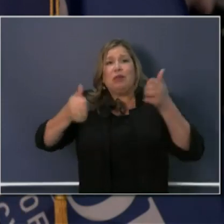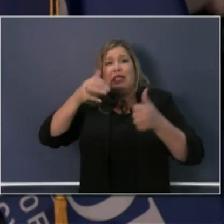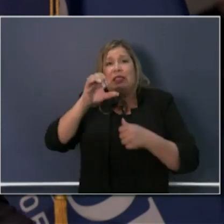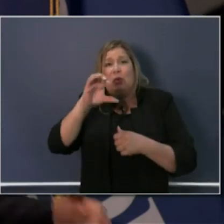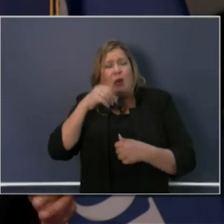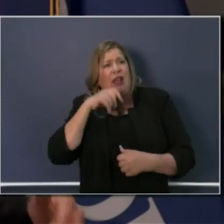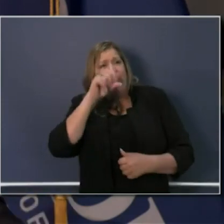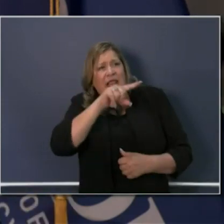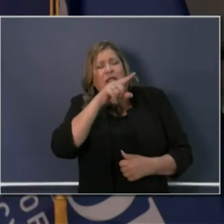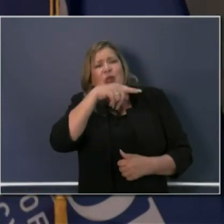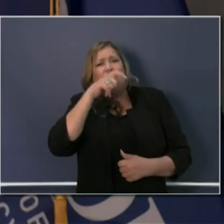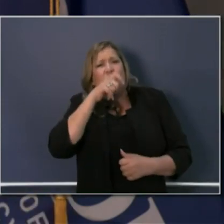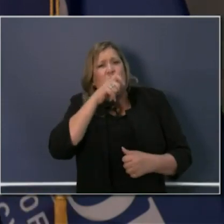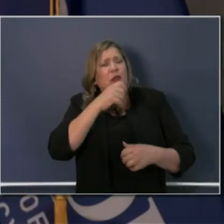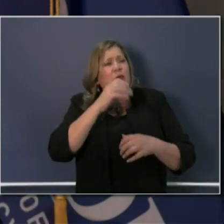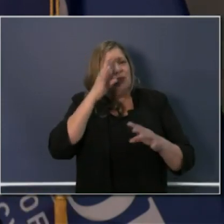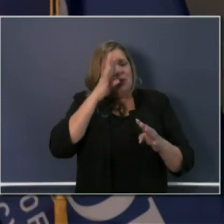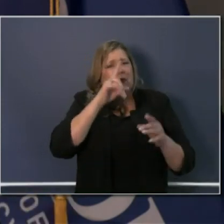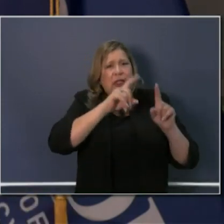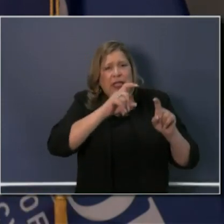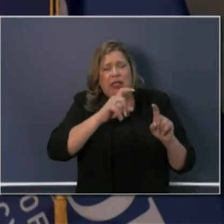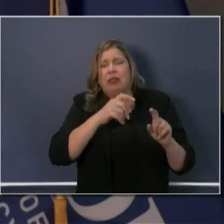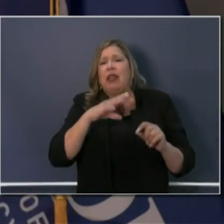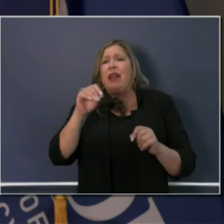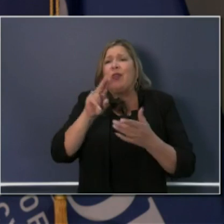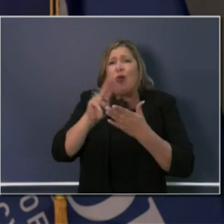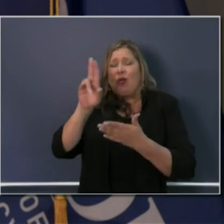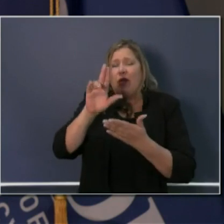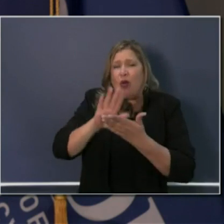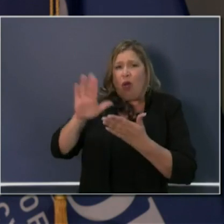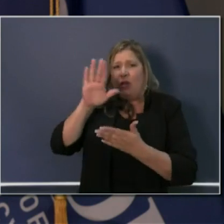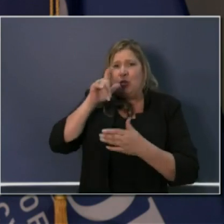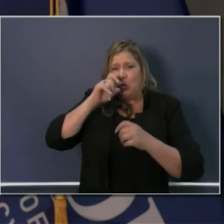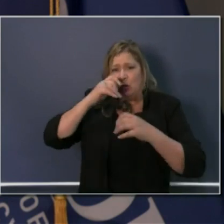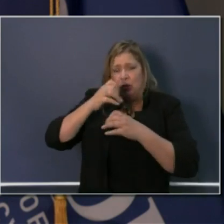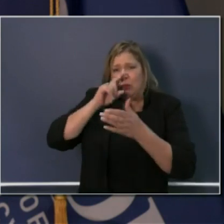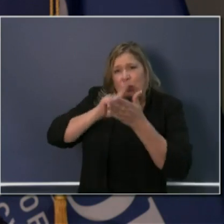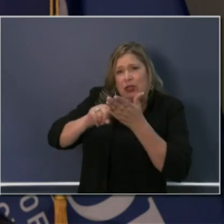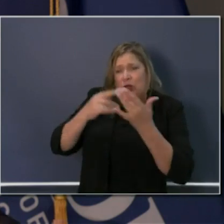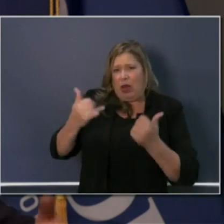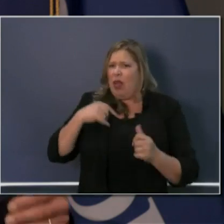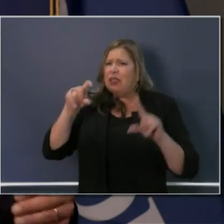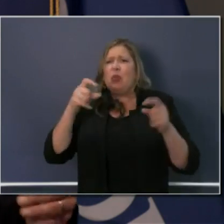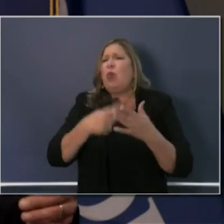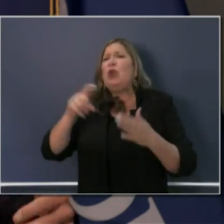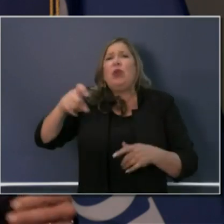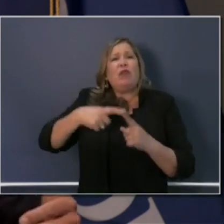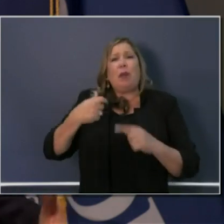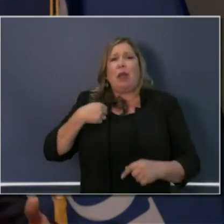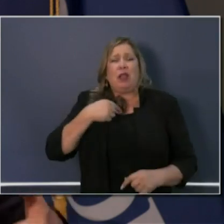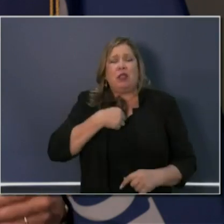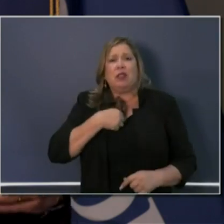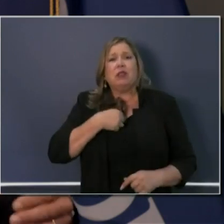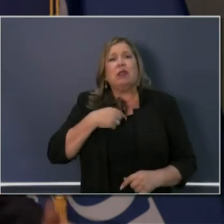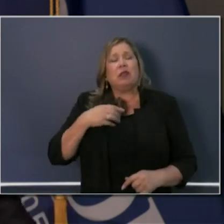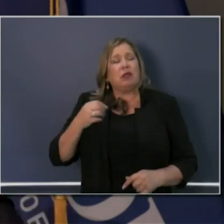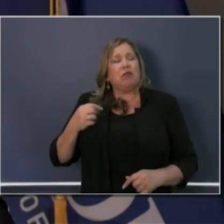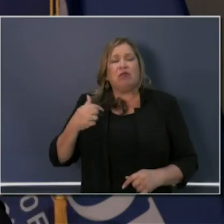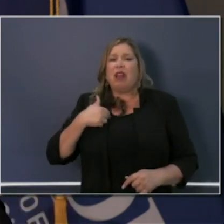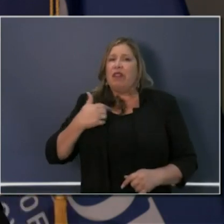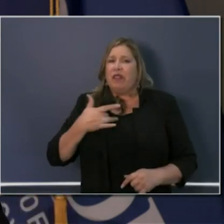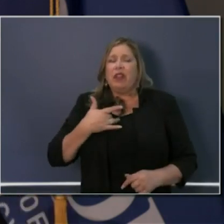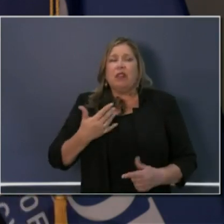California, more they need from our research institutions and the like. And so I'm very, very comfortable and